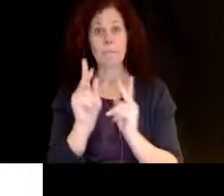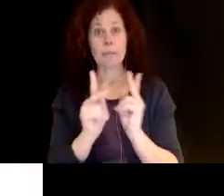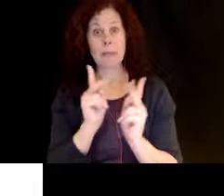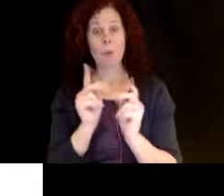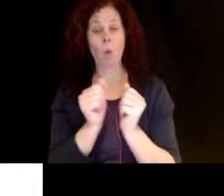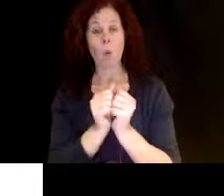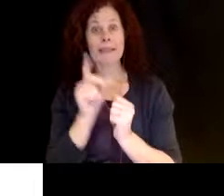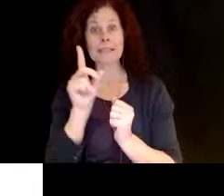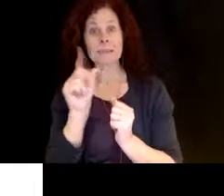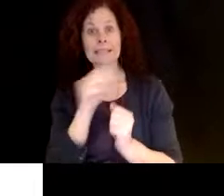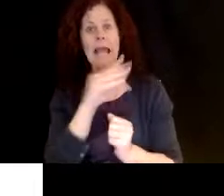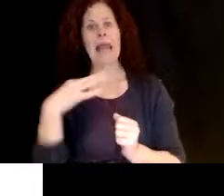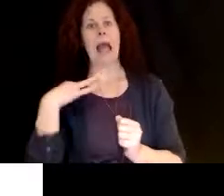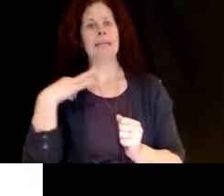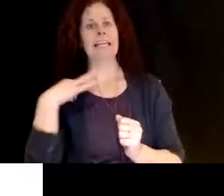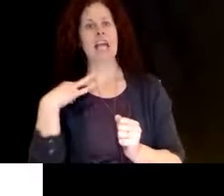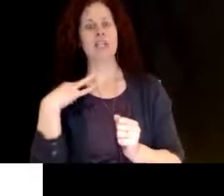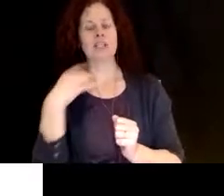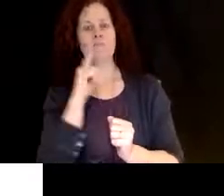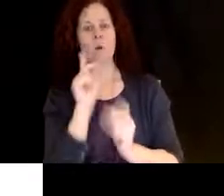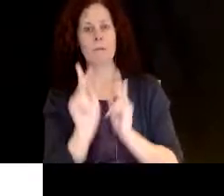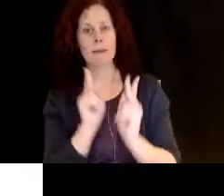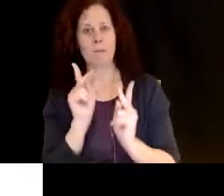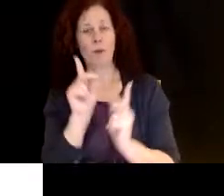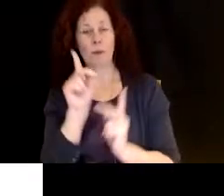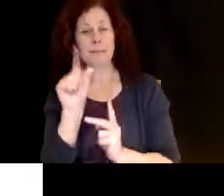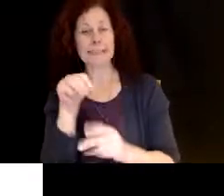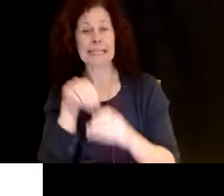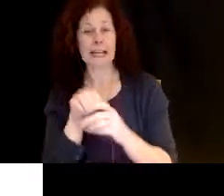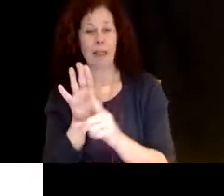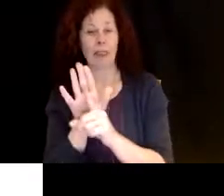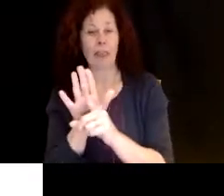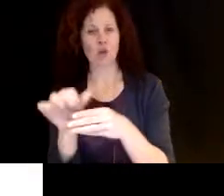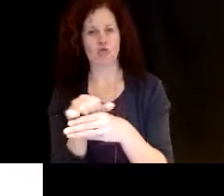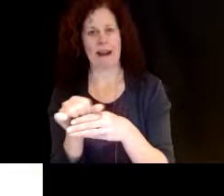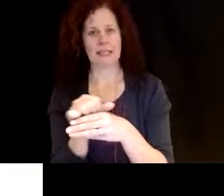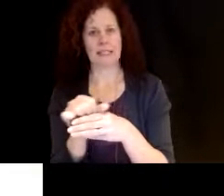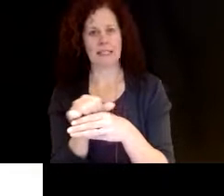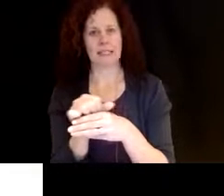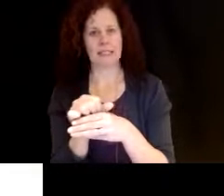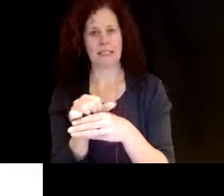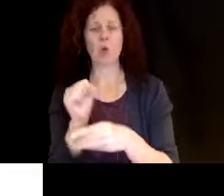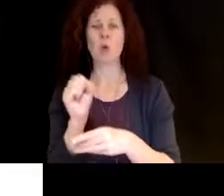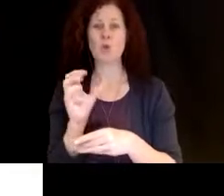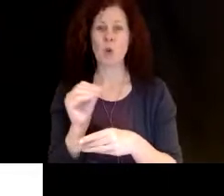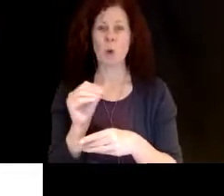application for persons with disabilities within their own training programs. So I think that's a worthwhile thing, and it speaks to,